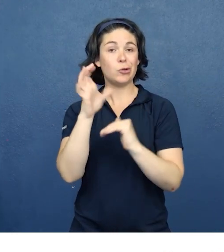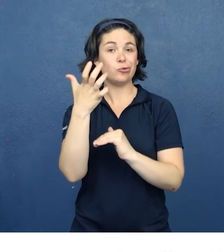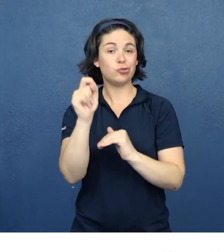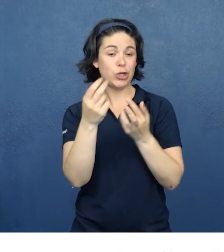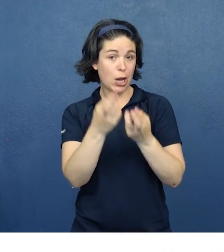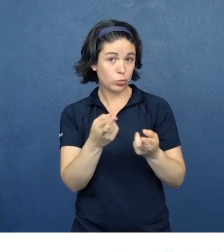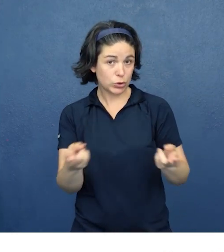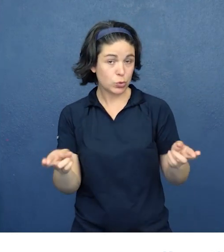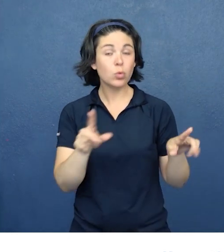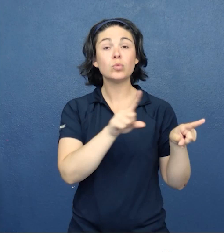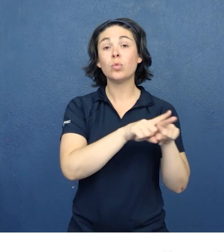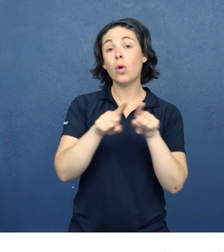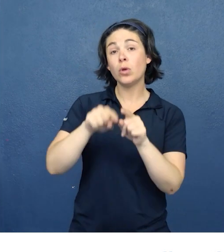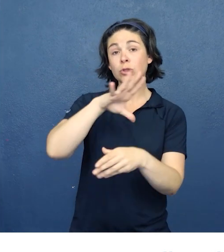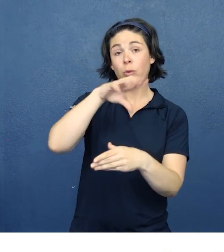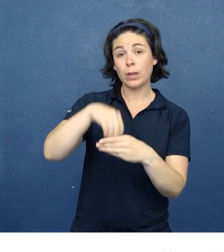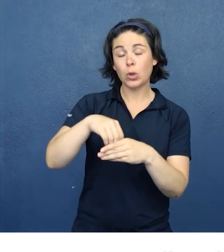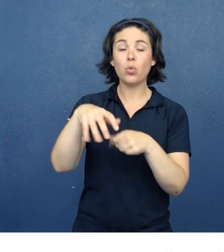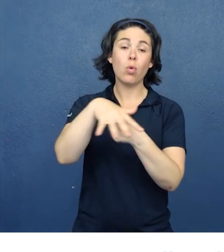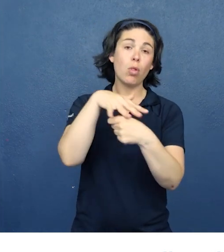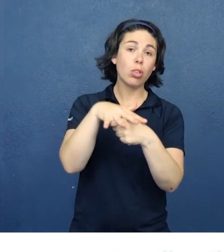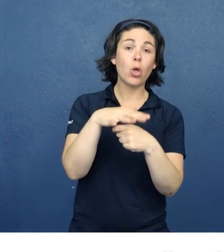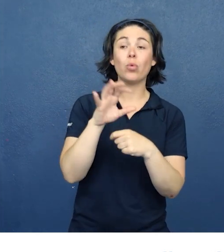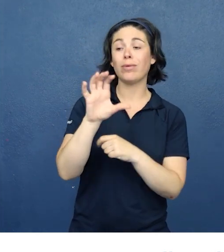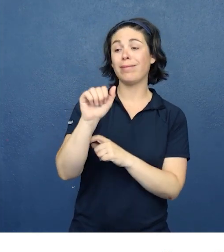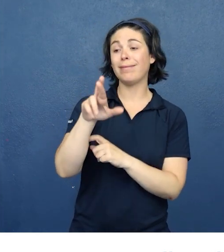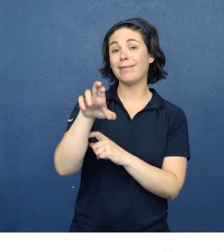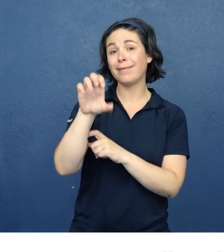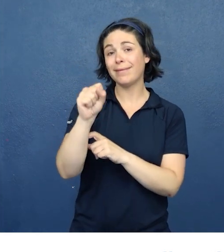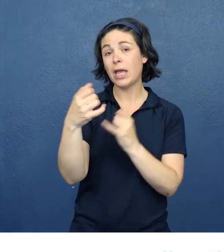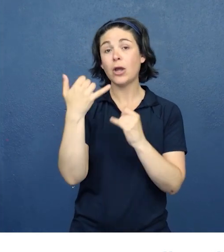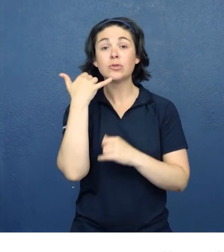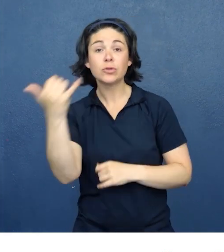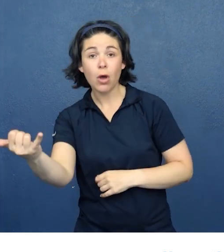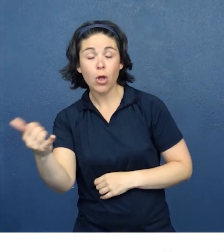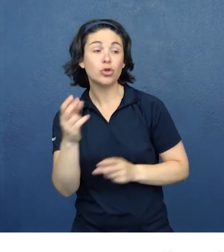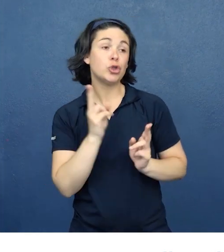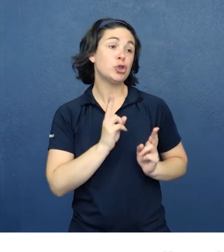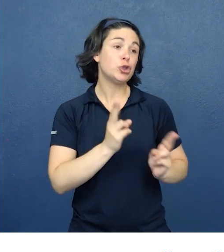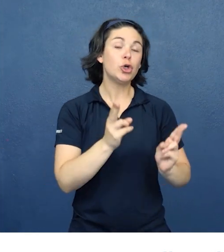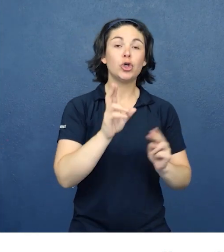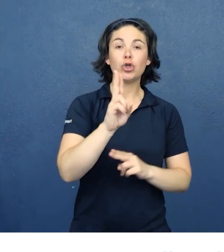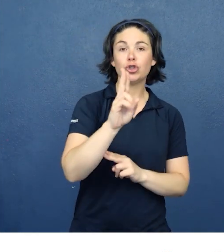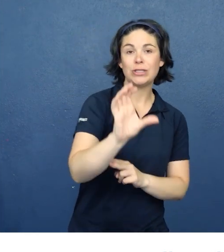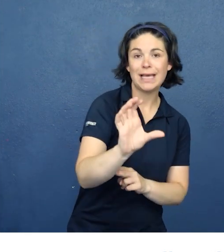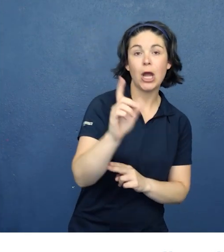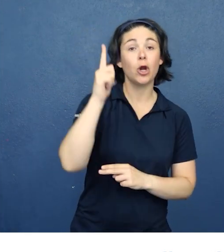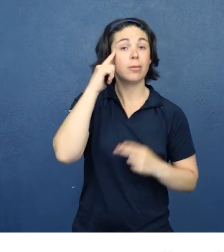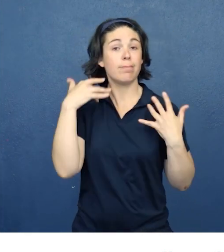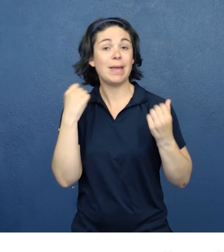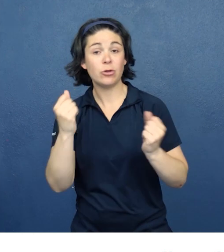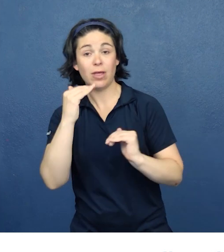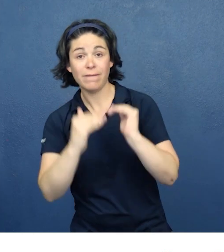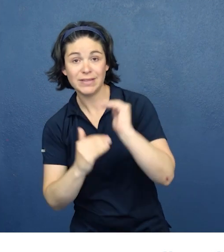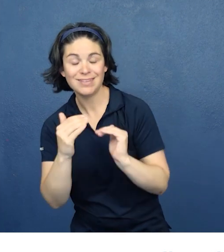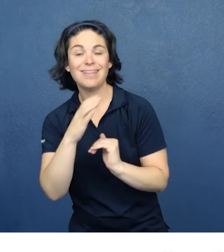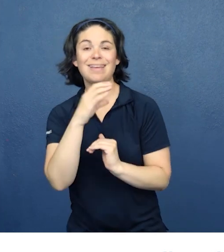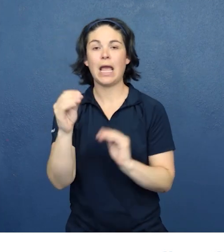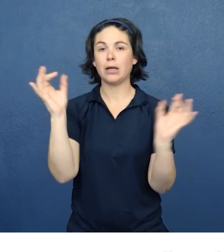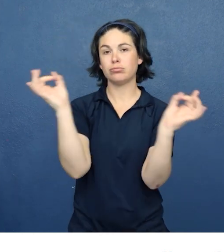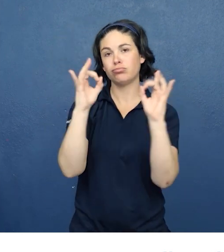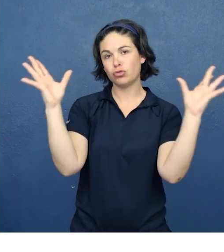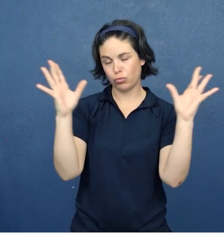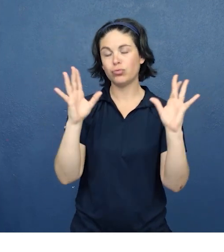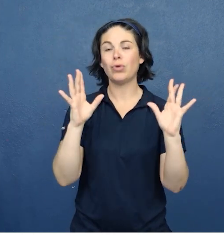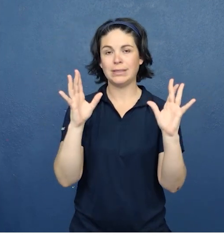resource, as well as the local CARES line, urgent care, mental health facilities, and crisis